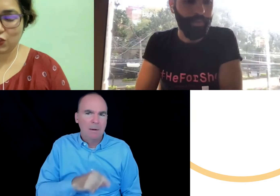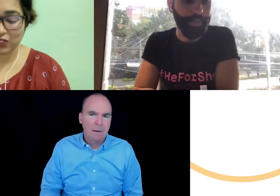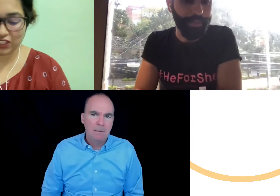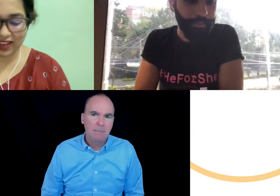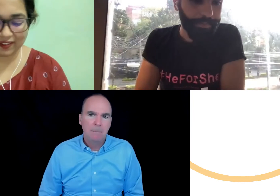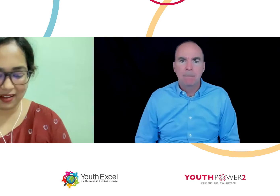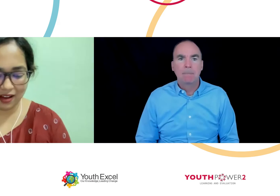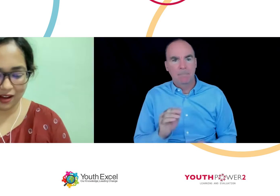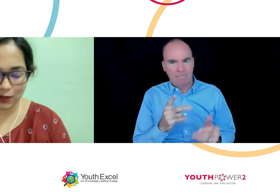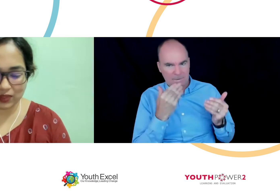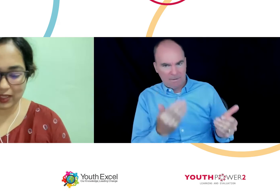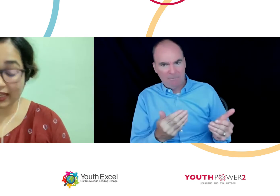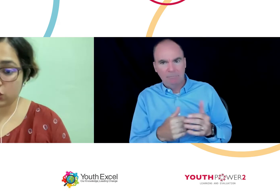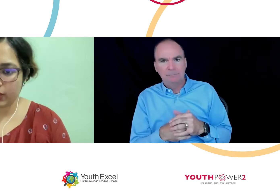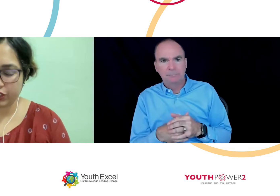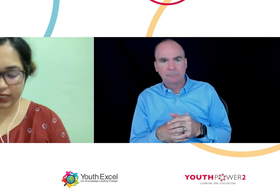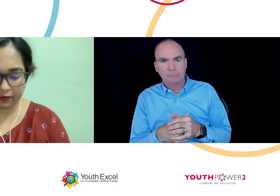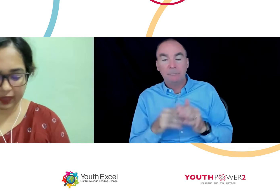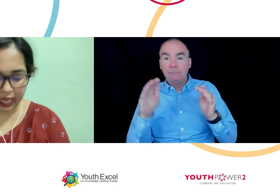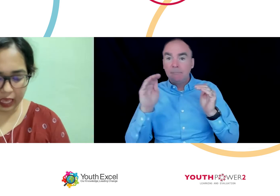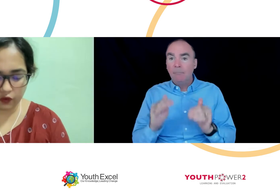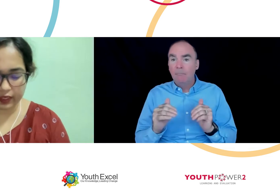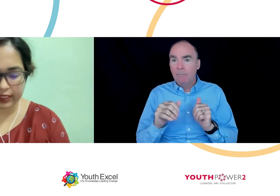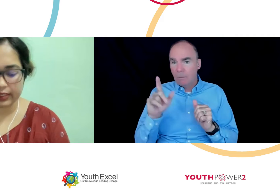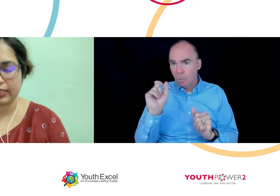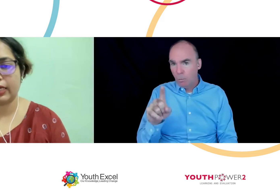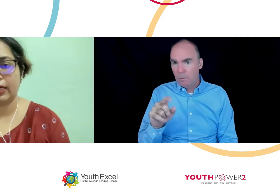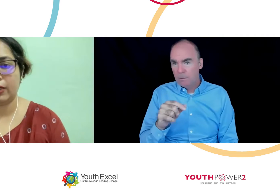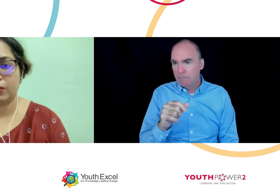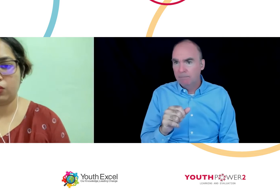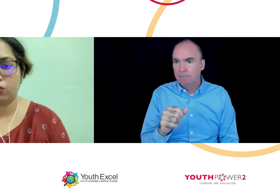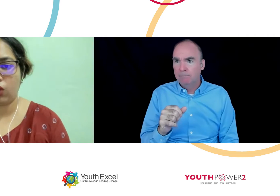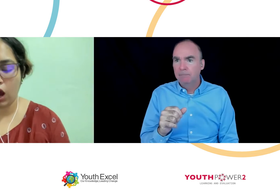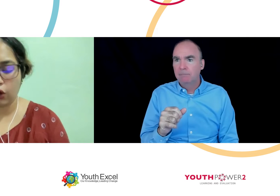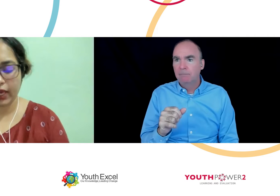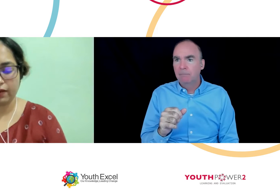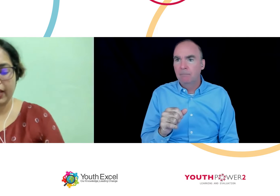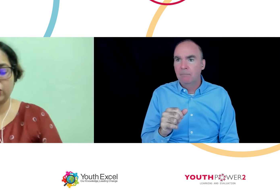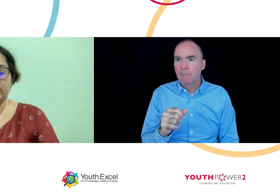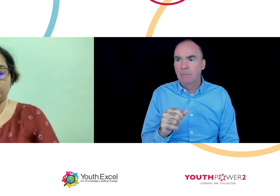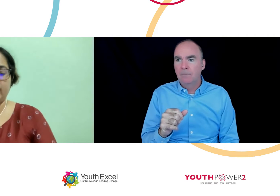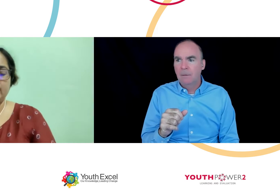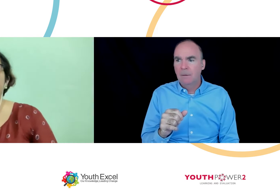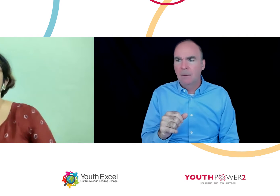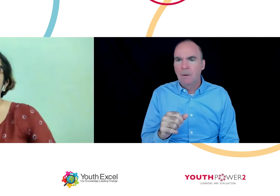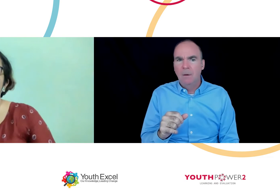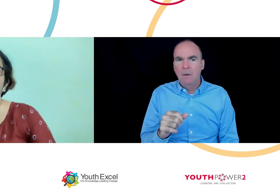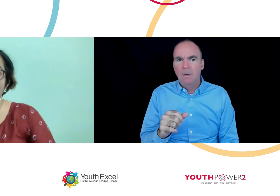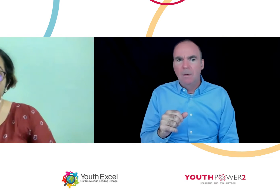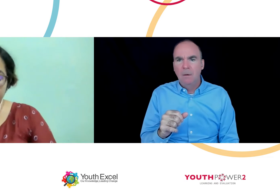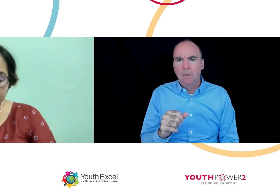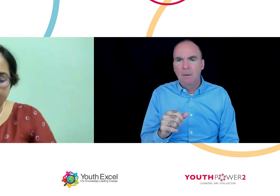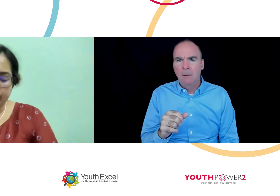Thank you so much, Over to you. Leif. The next question that we have is, how can we actually address the mental